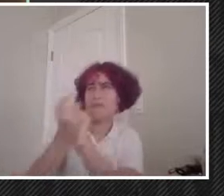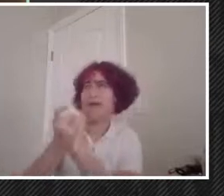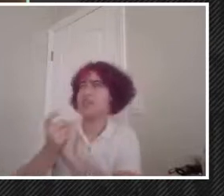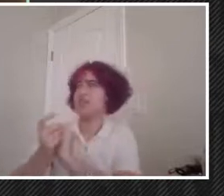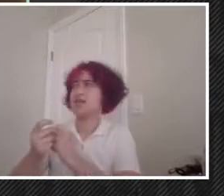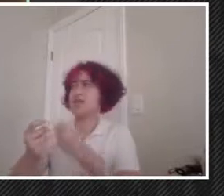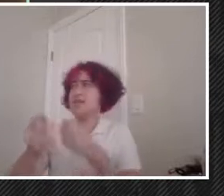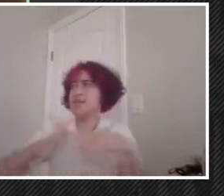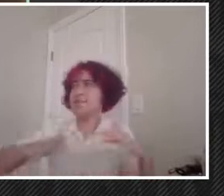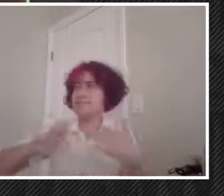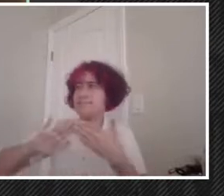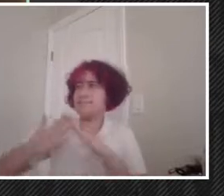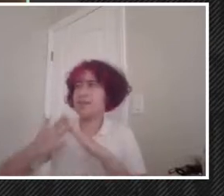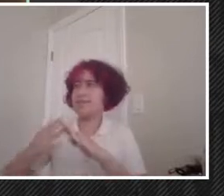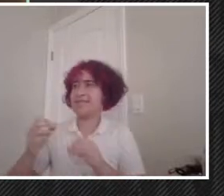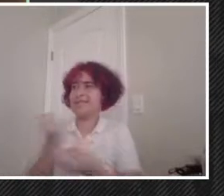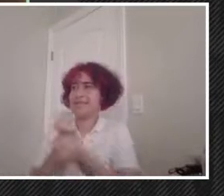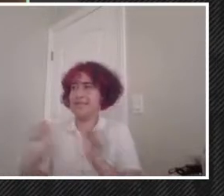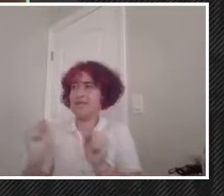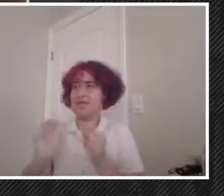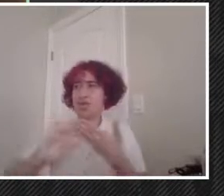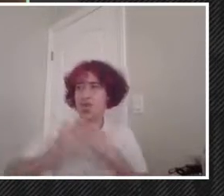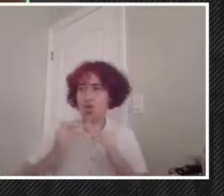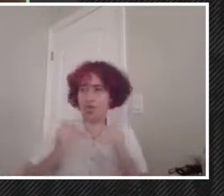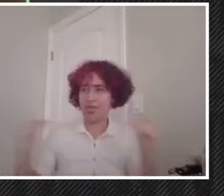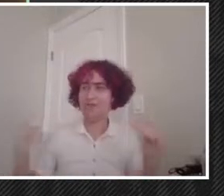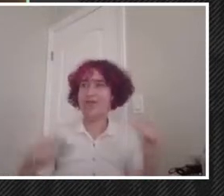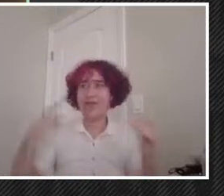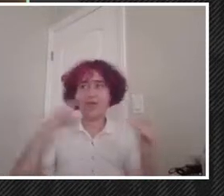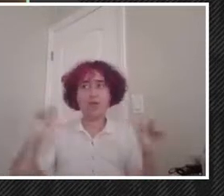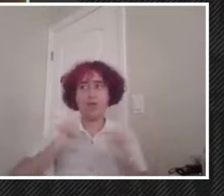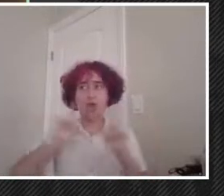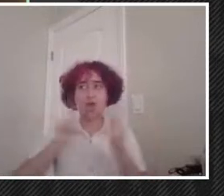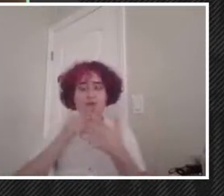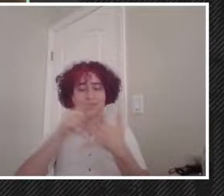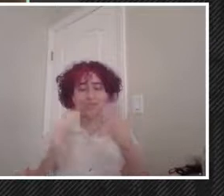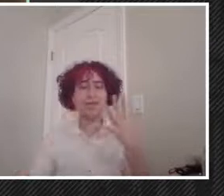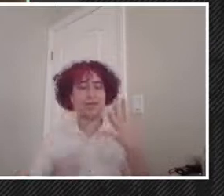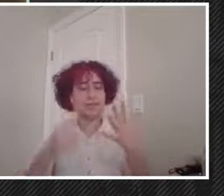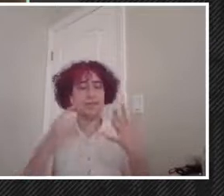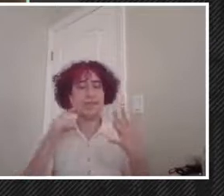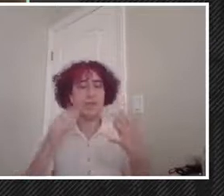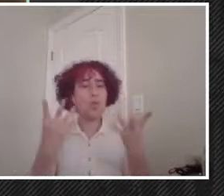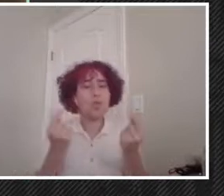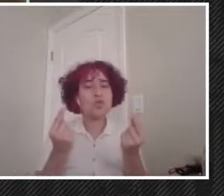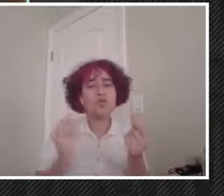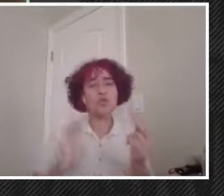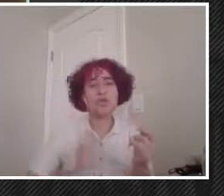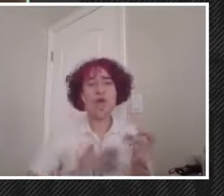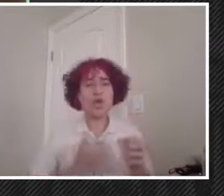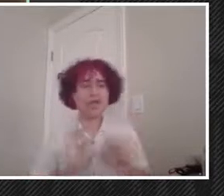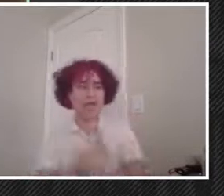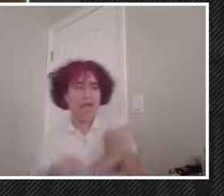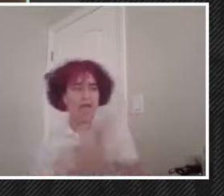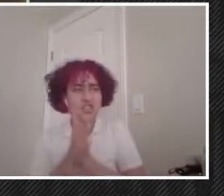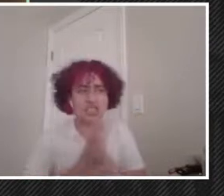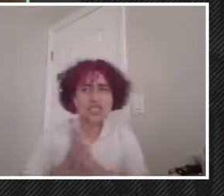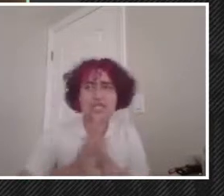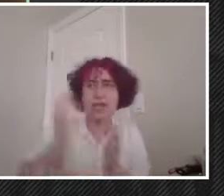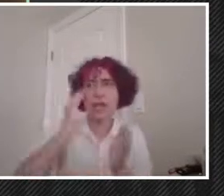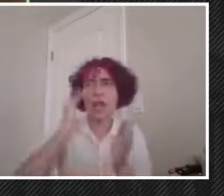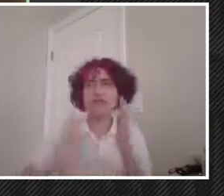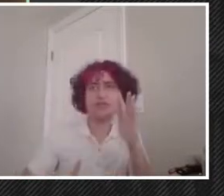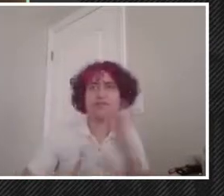And I believe all of those things, in terms of what we do with all of this knowledge and all this energy that has sprung up from the